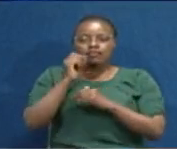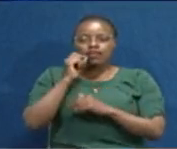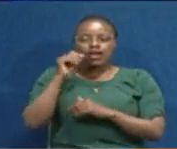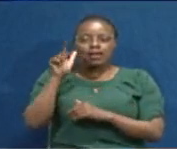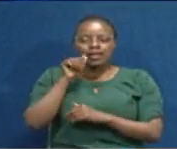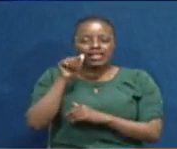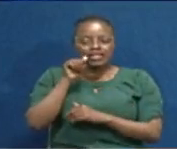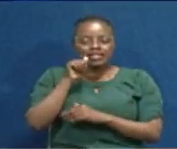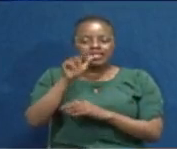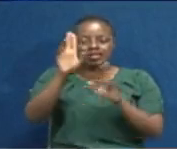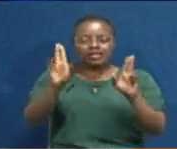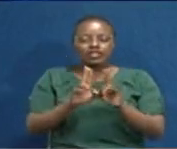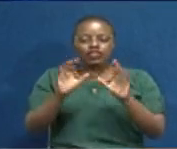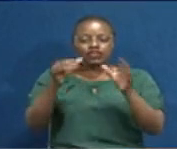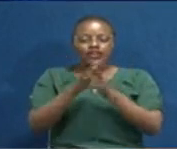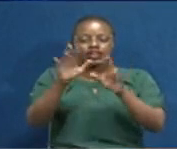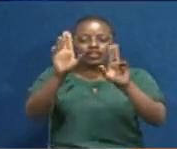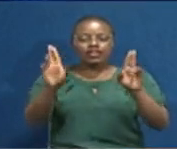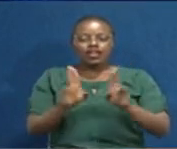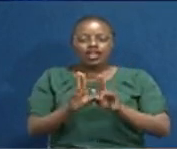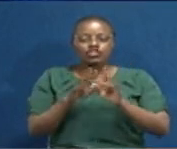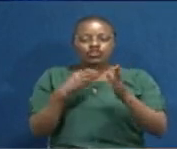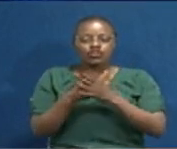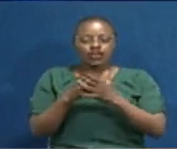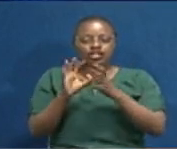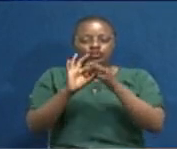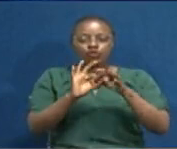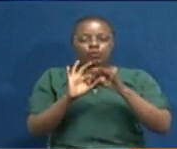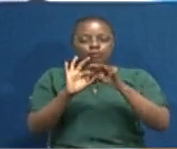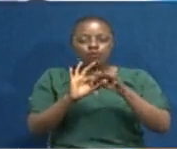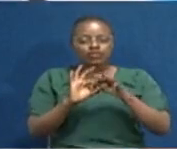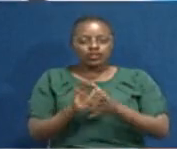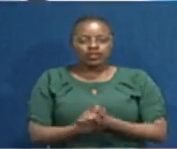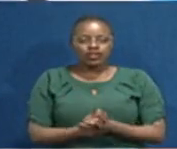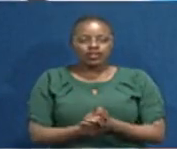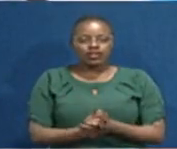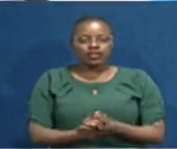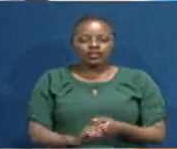International Investment Group, and the International Finance Corporation.